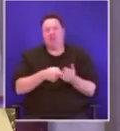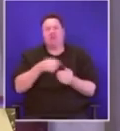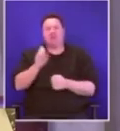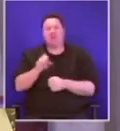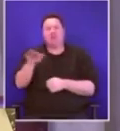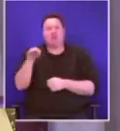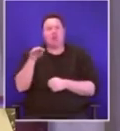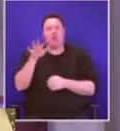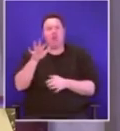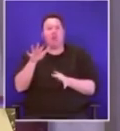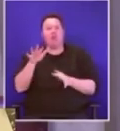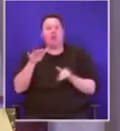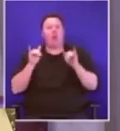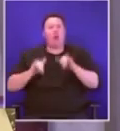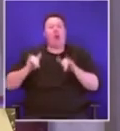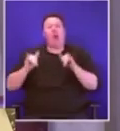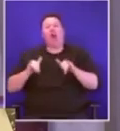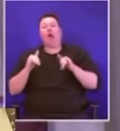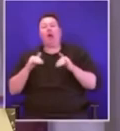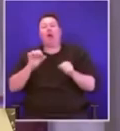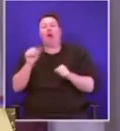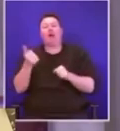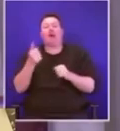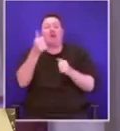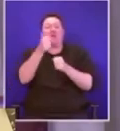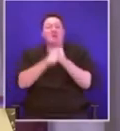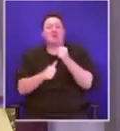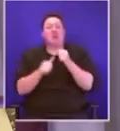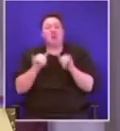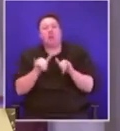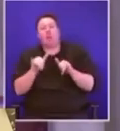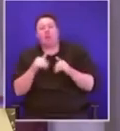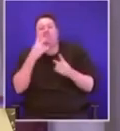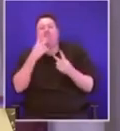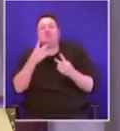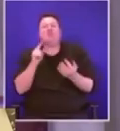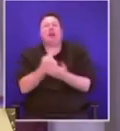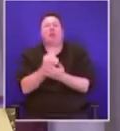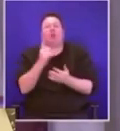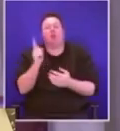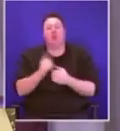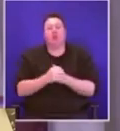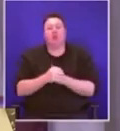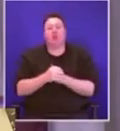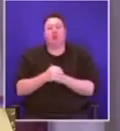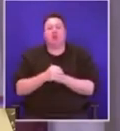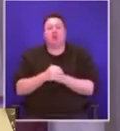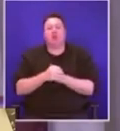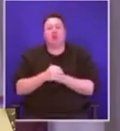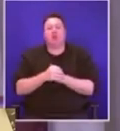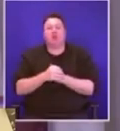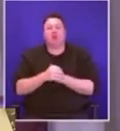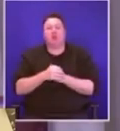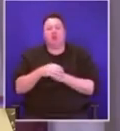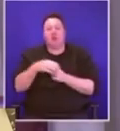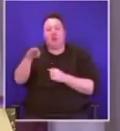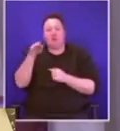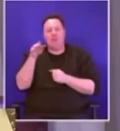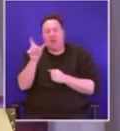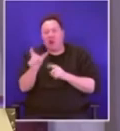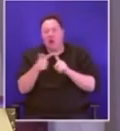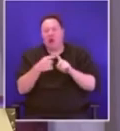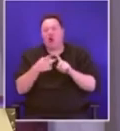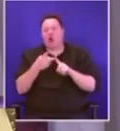country dangling for another 6 months, facing challenges, obtaining bank cards,